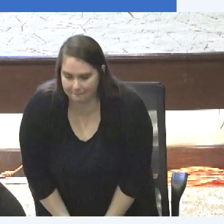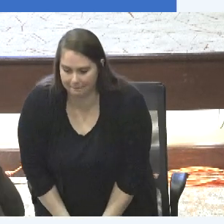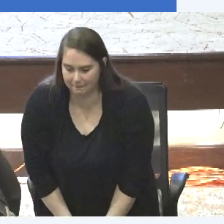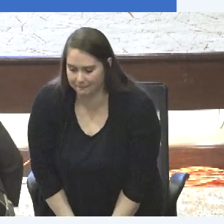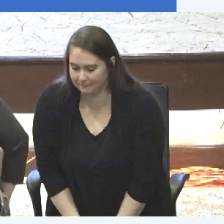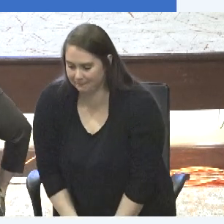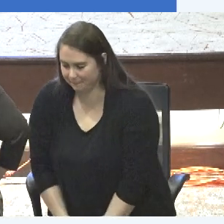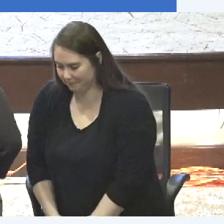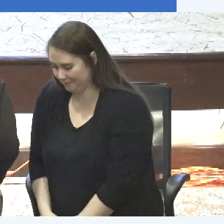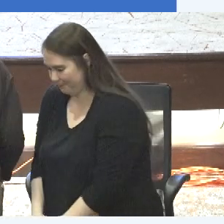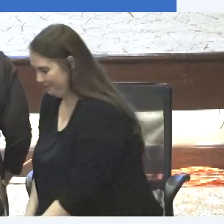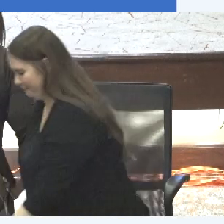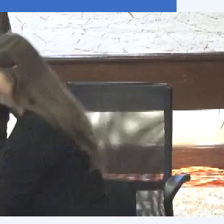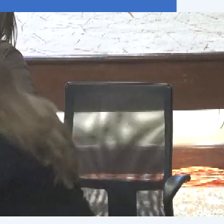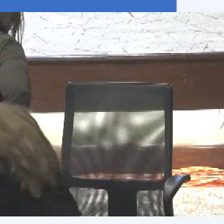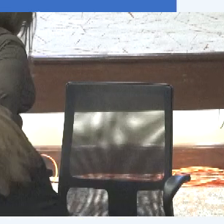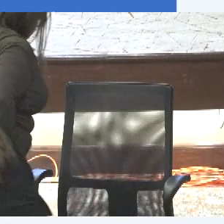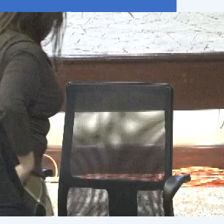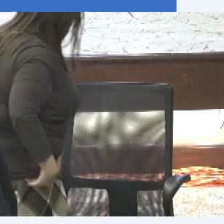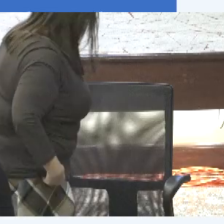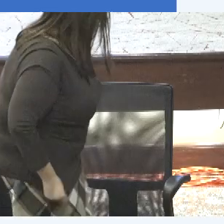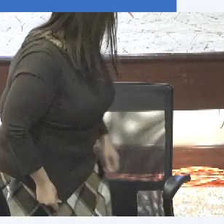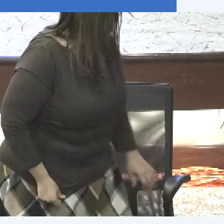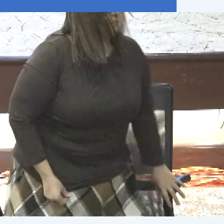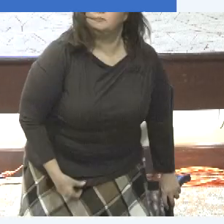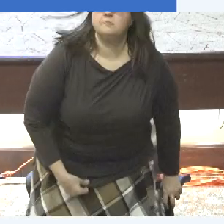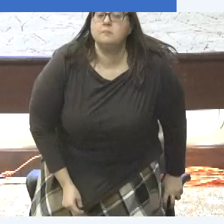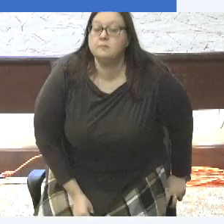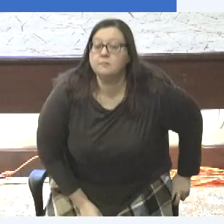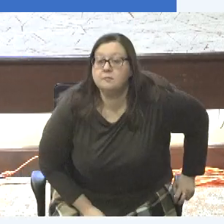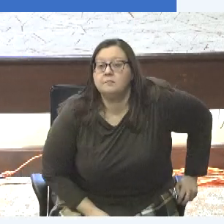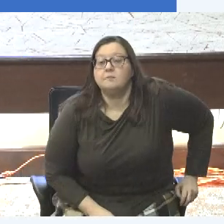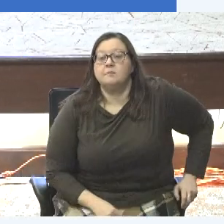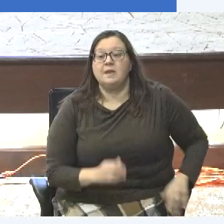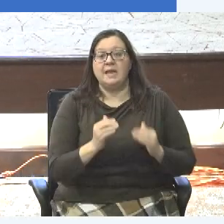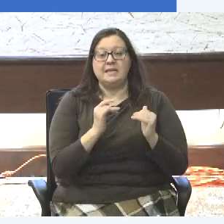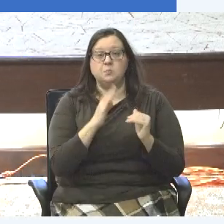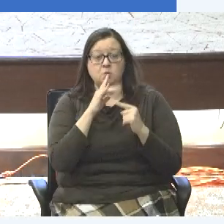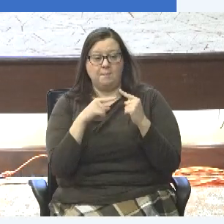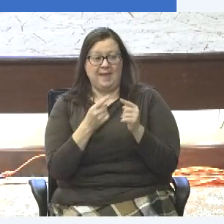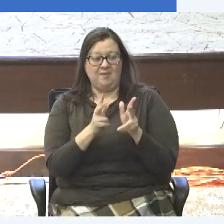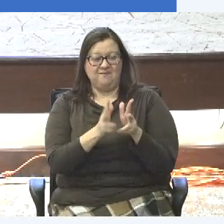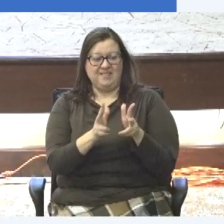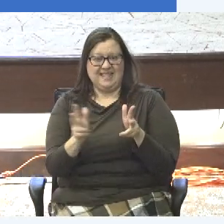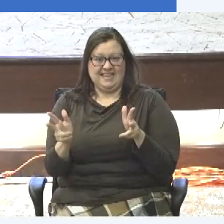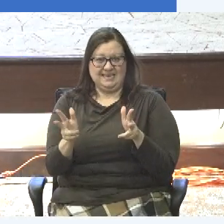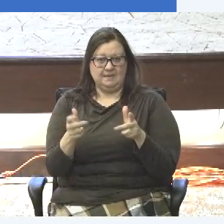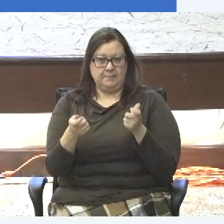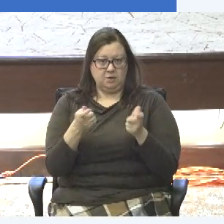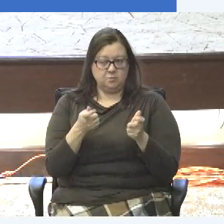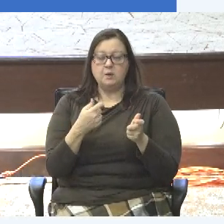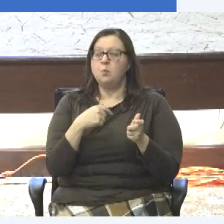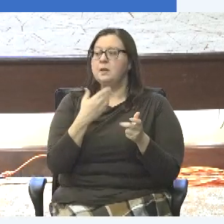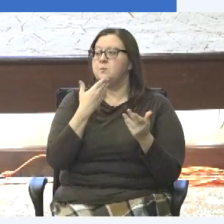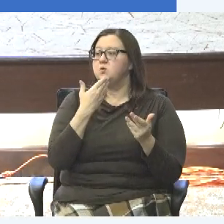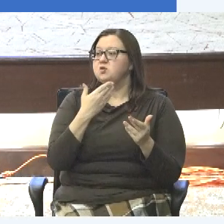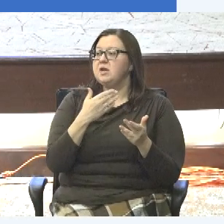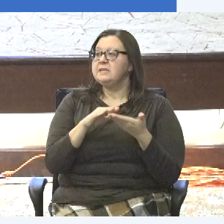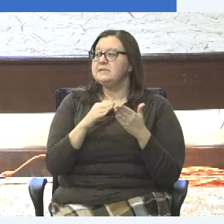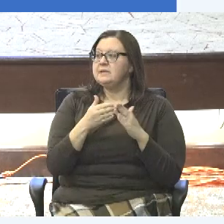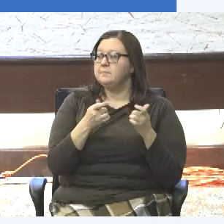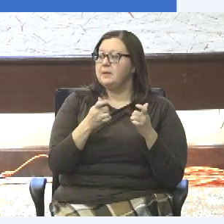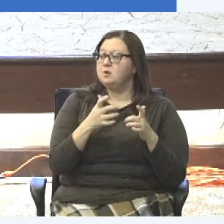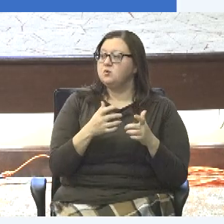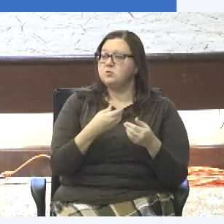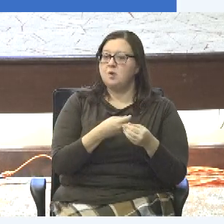Next up, we have been working to be proactive in our fleet management. We appreciate the support Mayor and Council have given over the last several years in the City Manager's Office to get